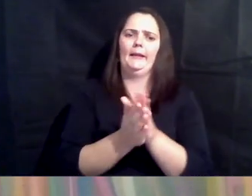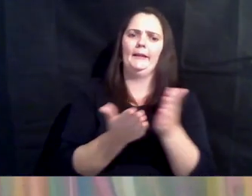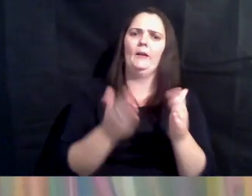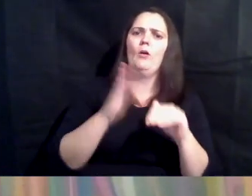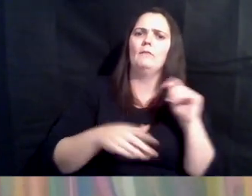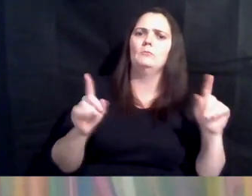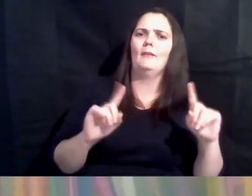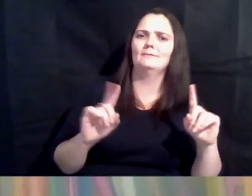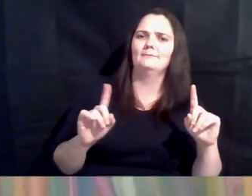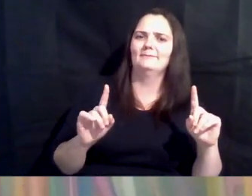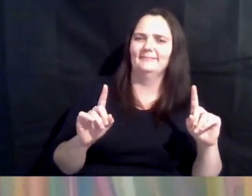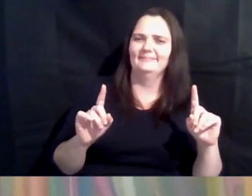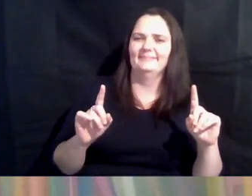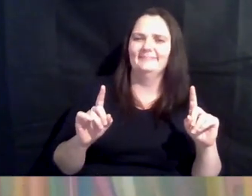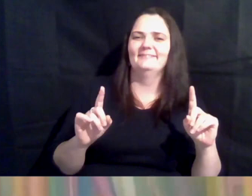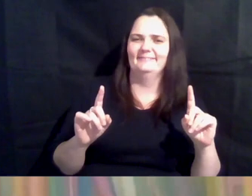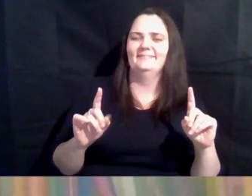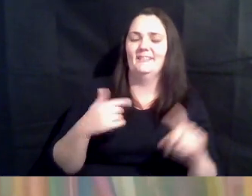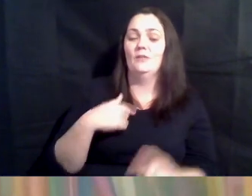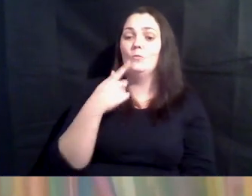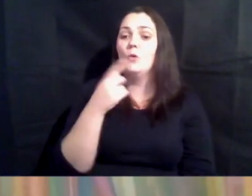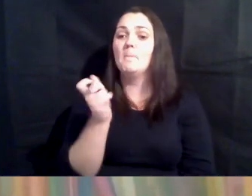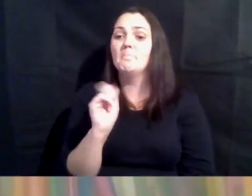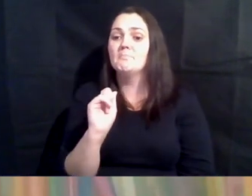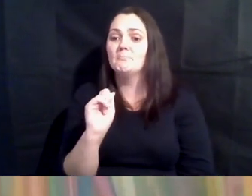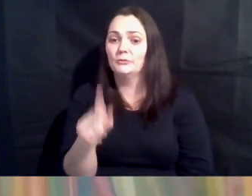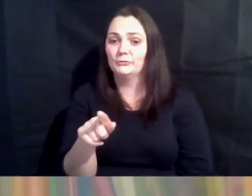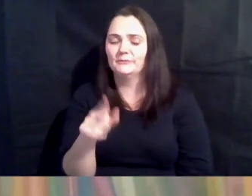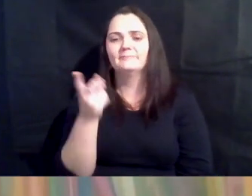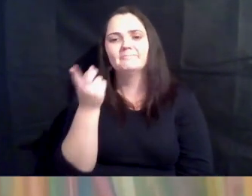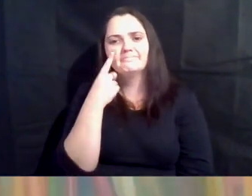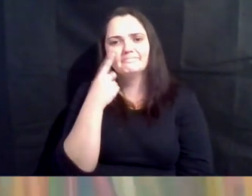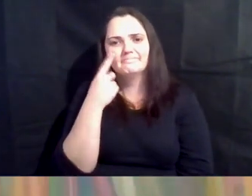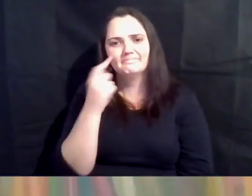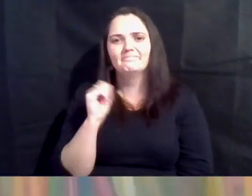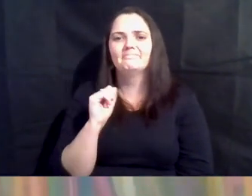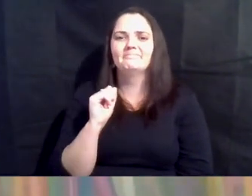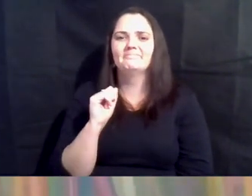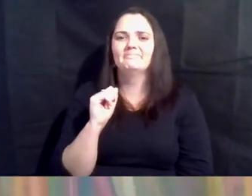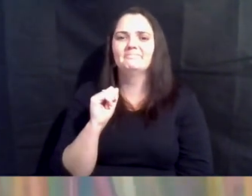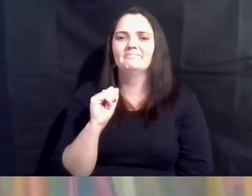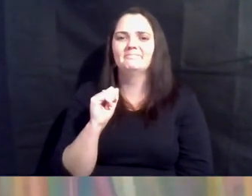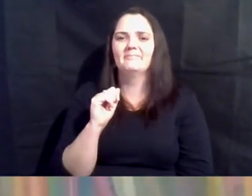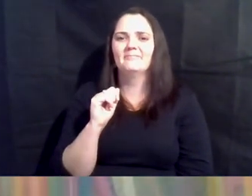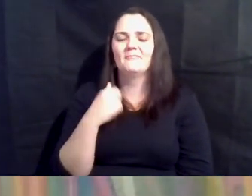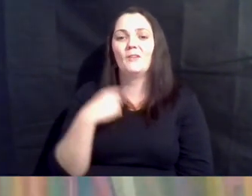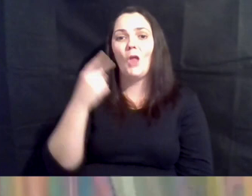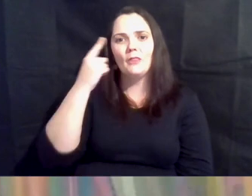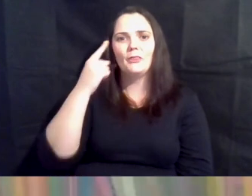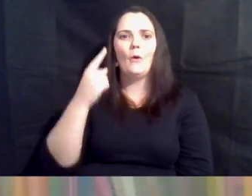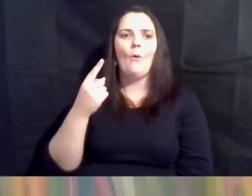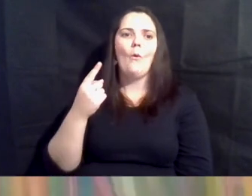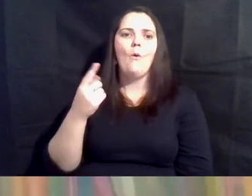while I set myself up, and then I can see what this zine is going to be about. I thought it might be a bit more exciting